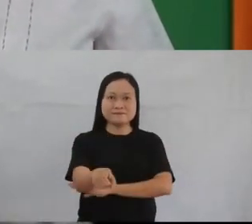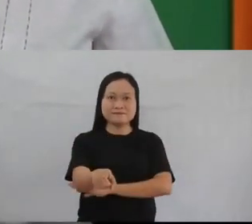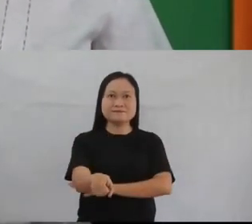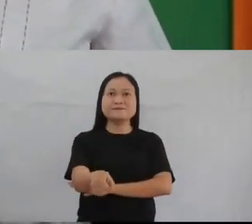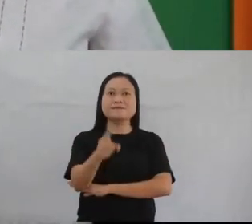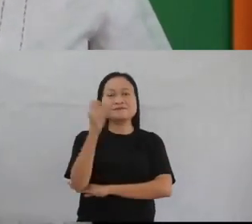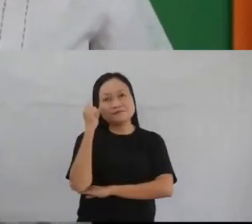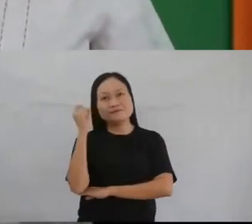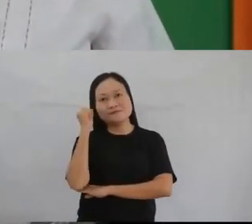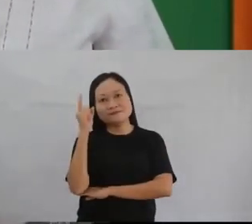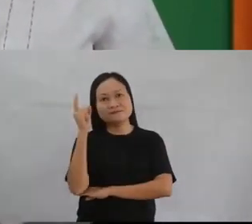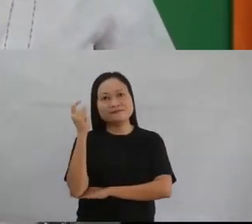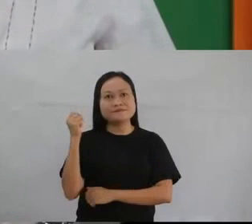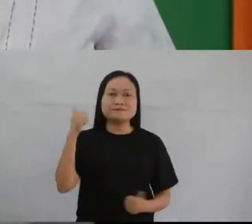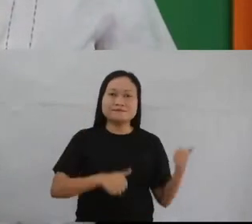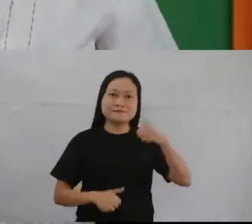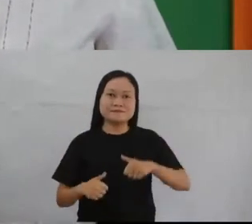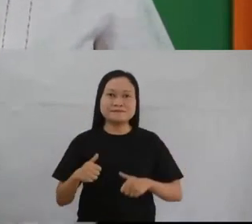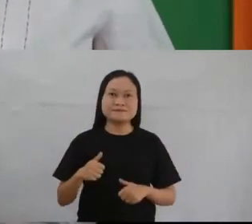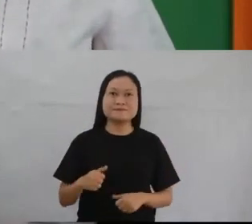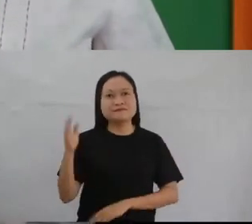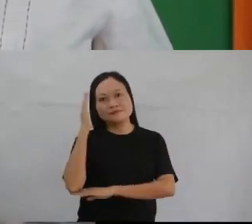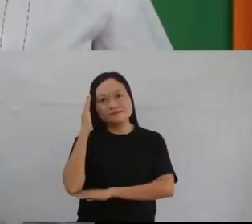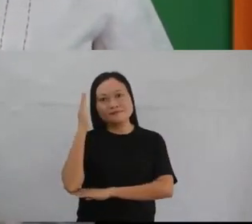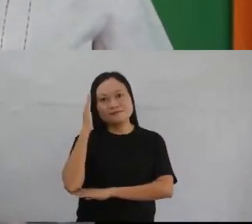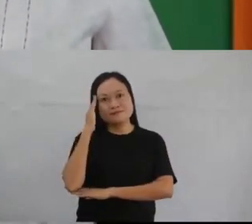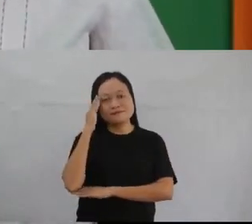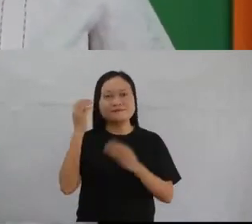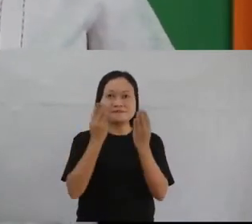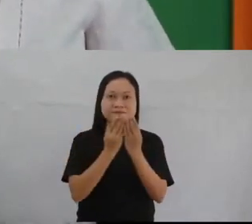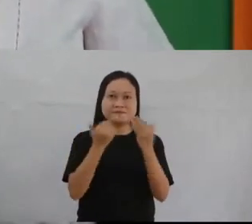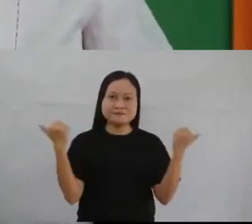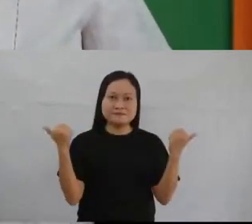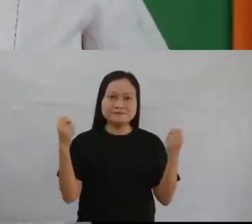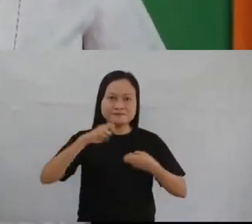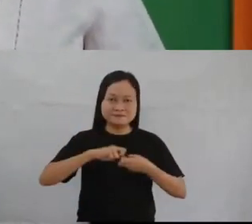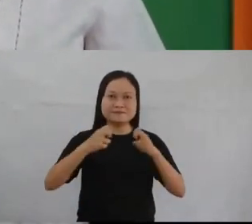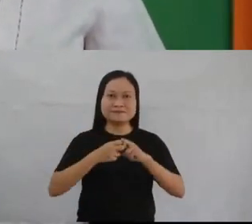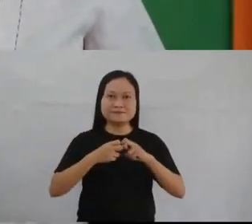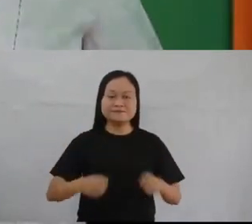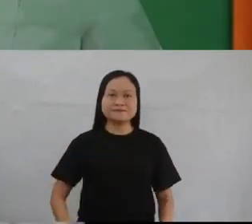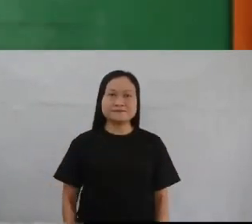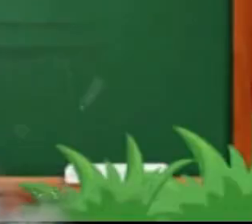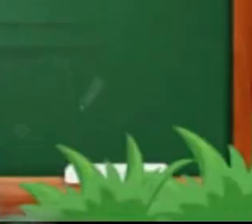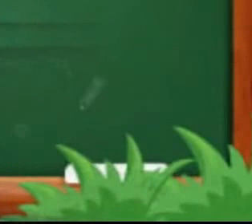to understand scientific ways of acquiring knowledge and solving problems.